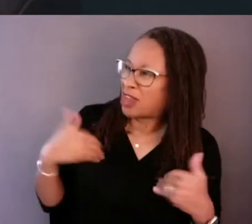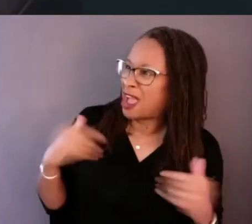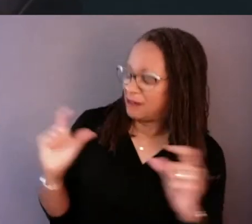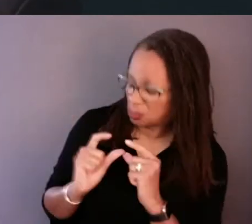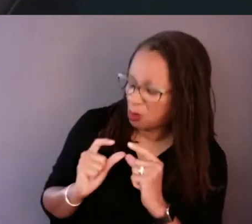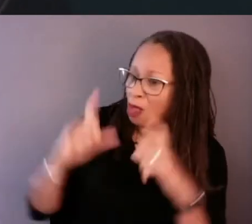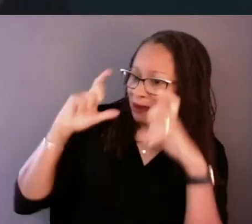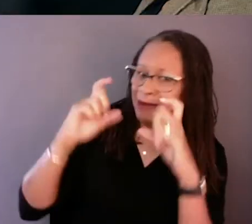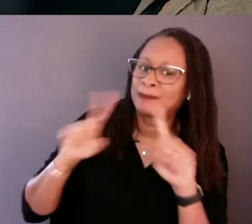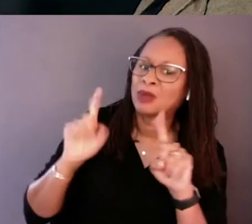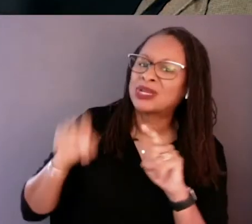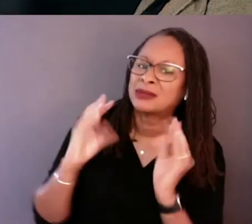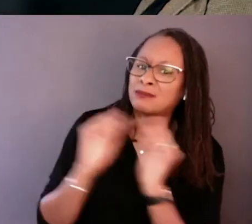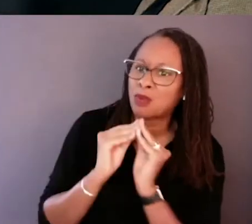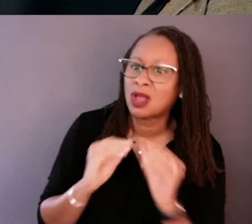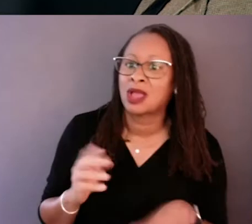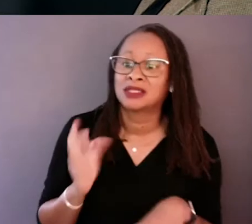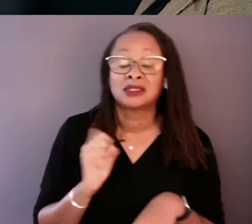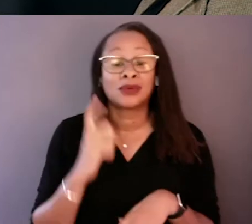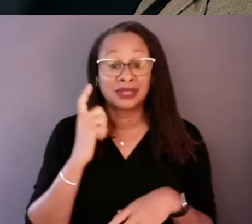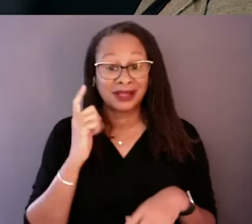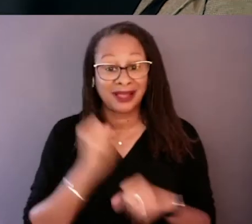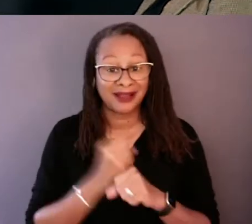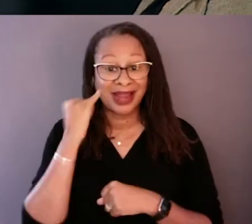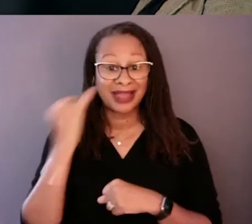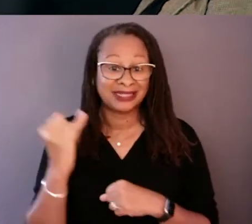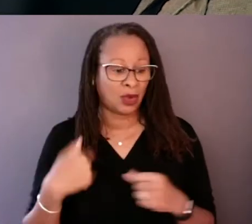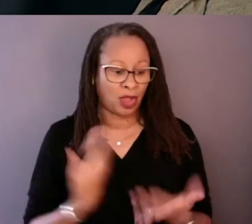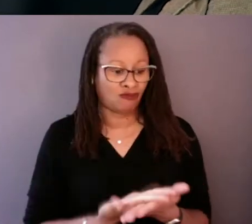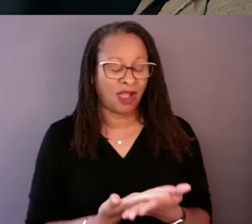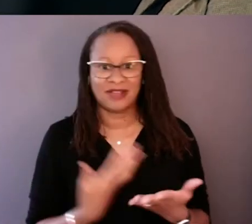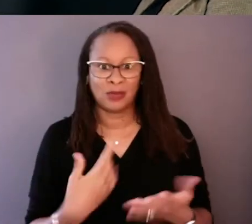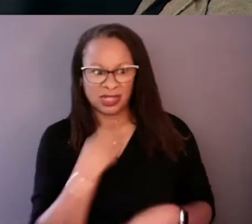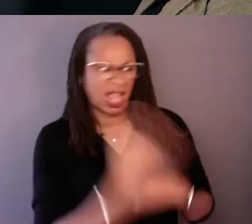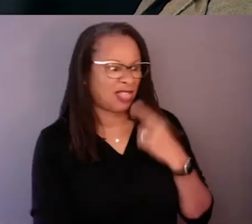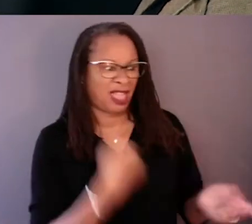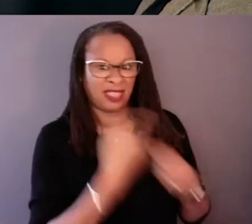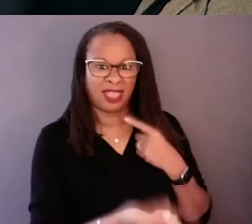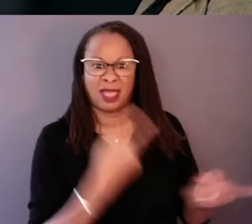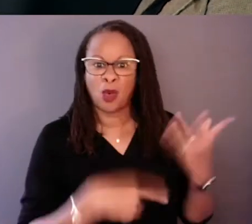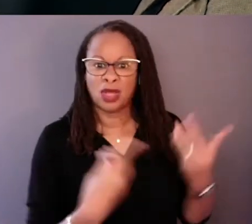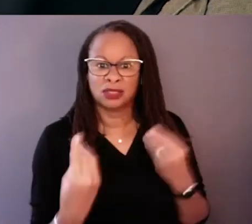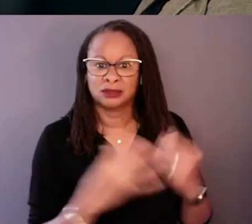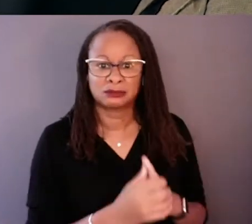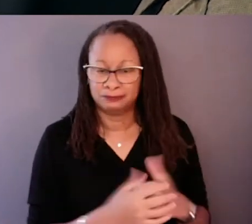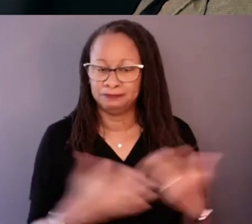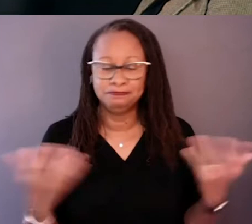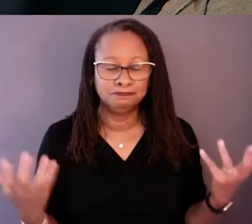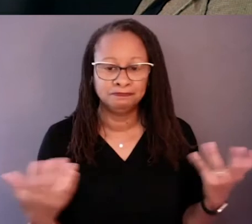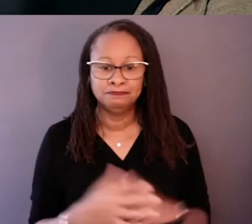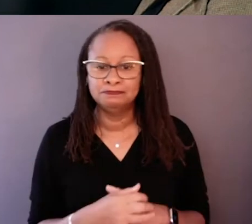more. So it was not an idea that we just got there and say, hey, you need to study filmmaking or whatever. You know,